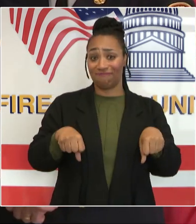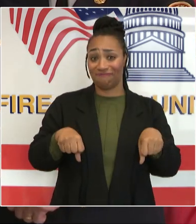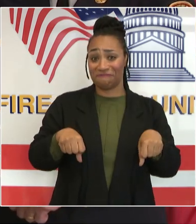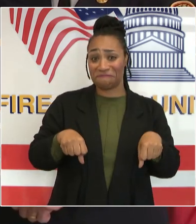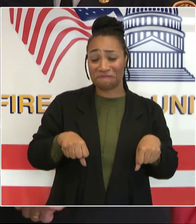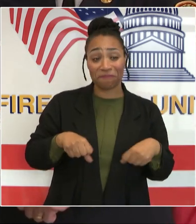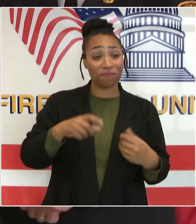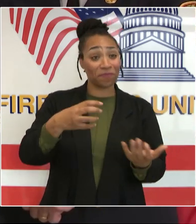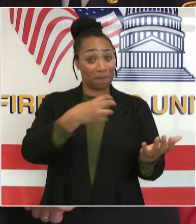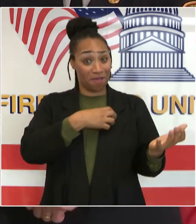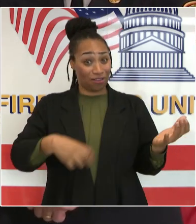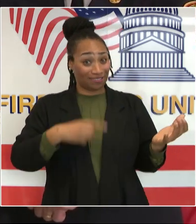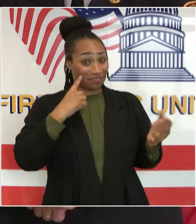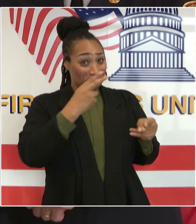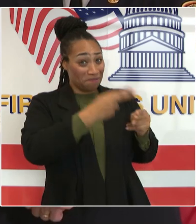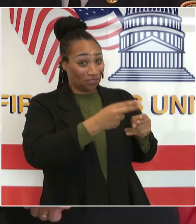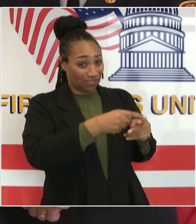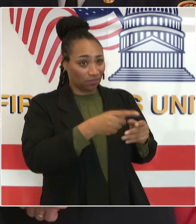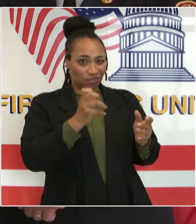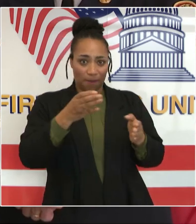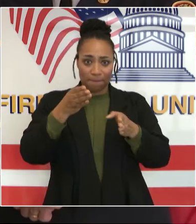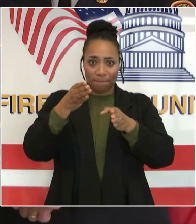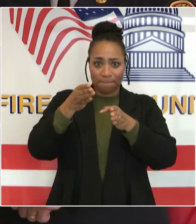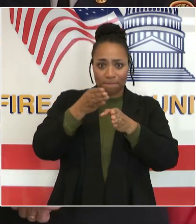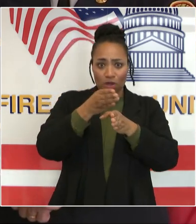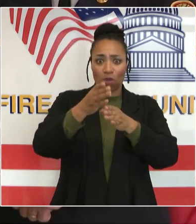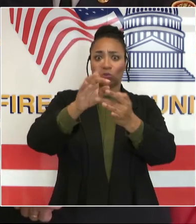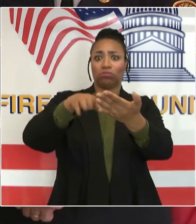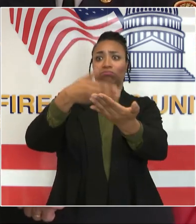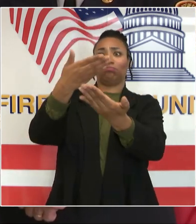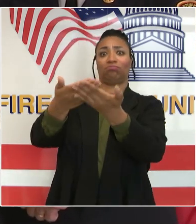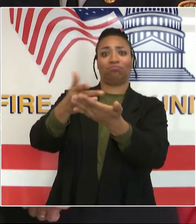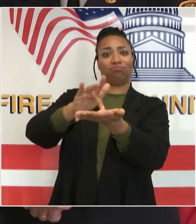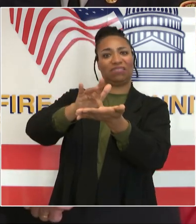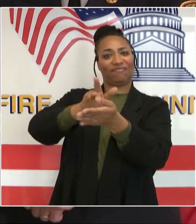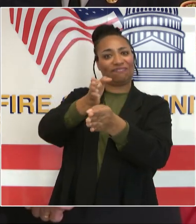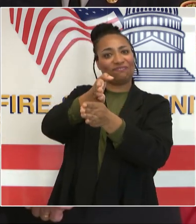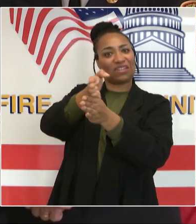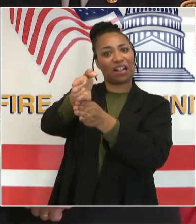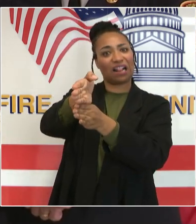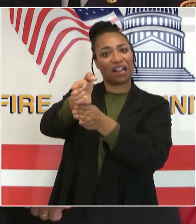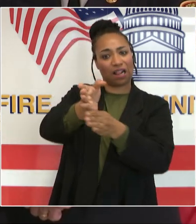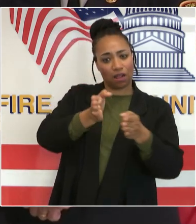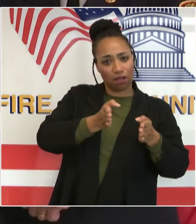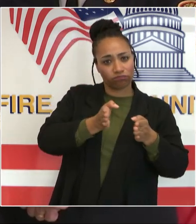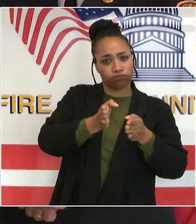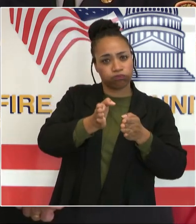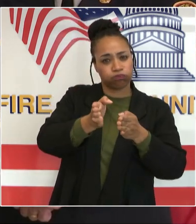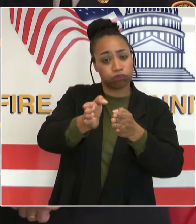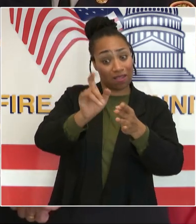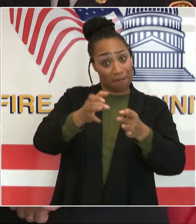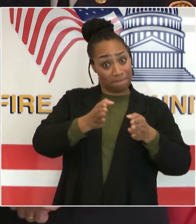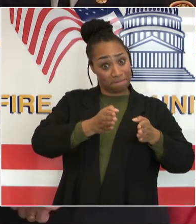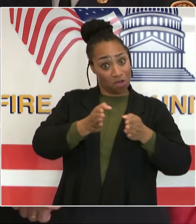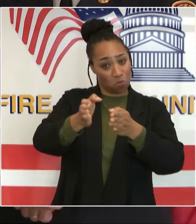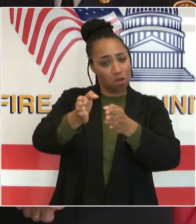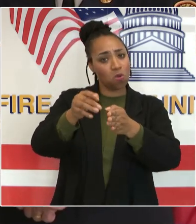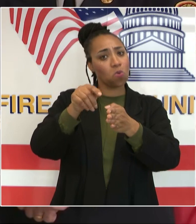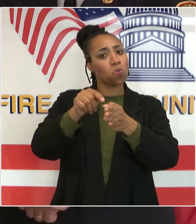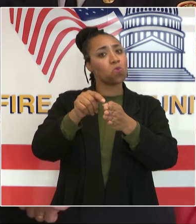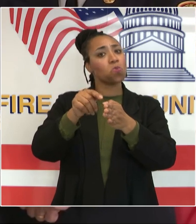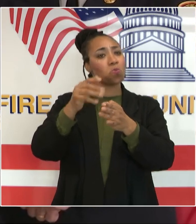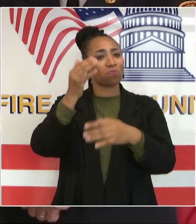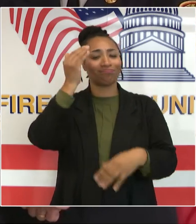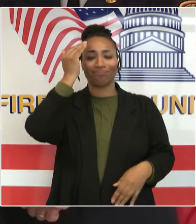At UDC, pathways is a familiar term. We have long been committed to providing routes for DC residents to achieve